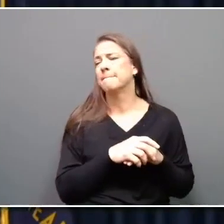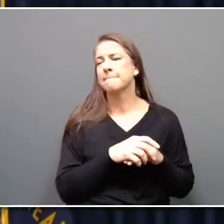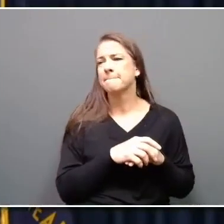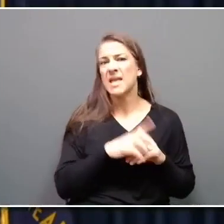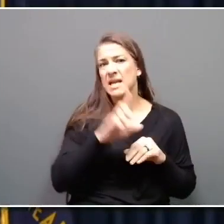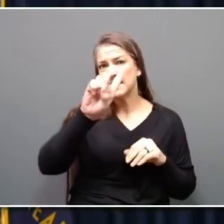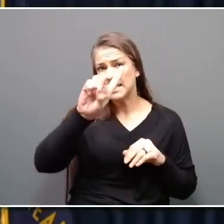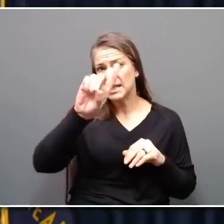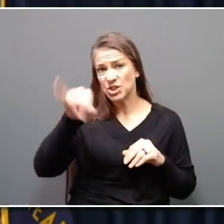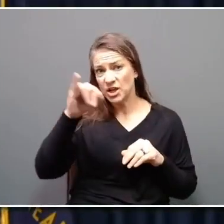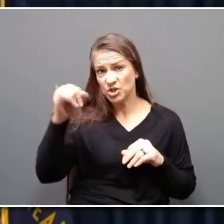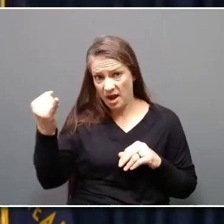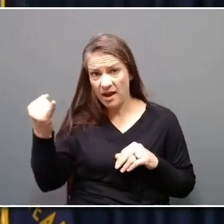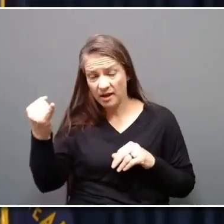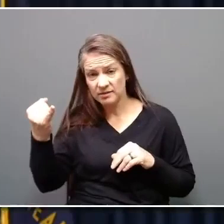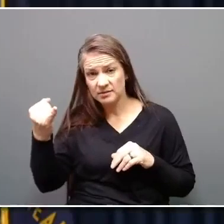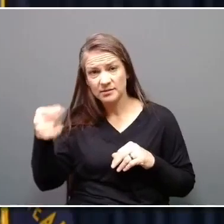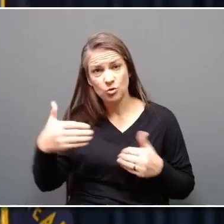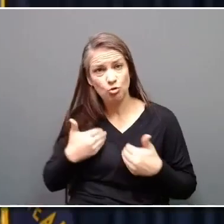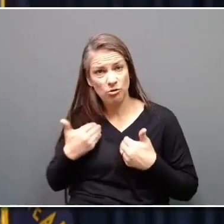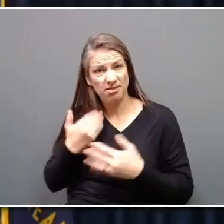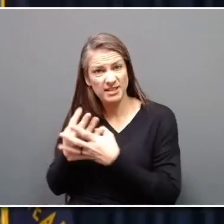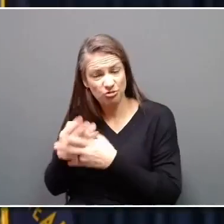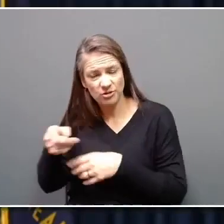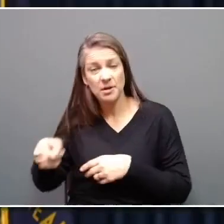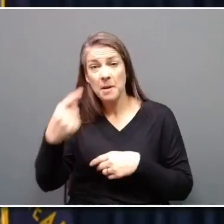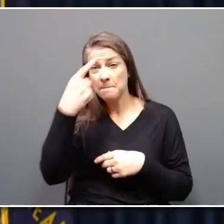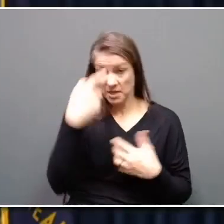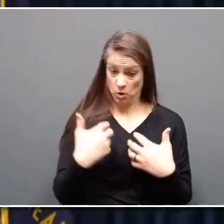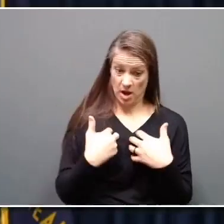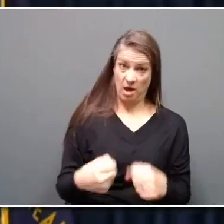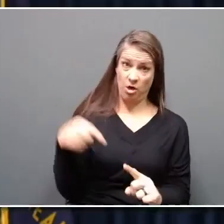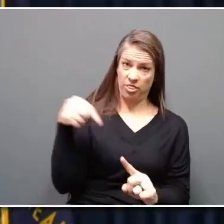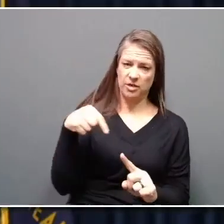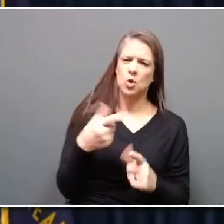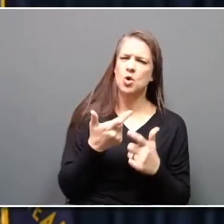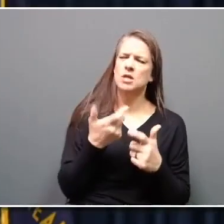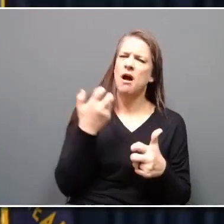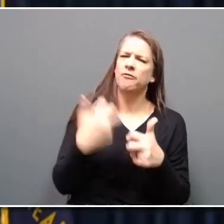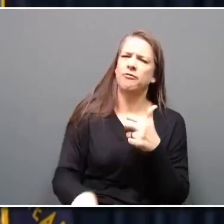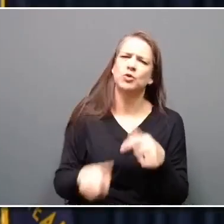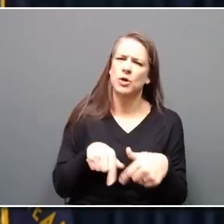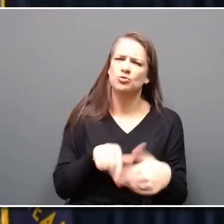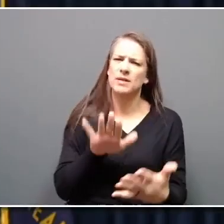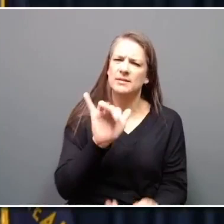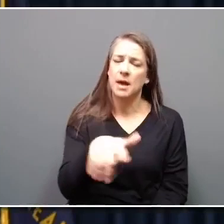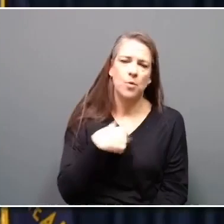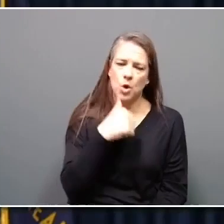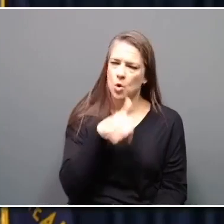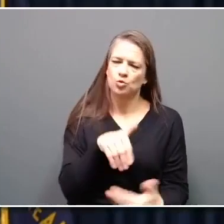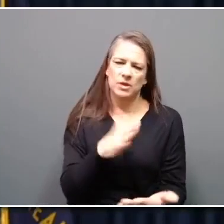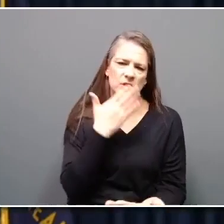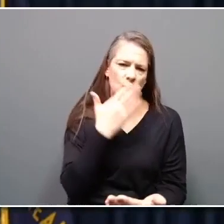DJJ, mental health is a tough area to address, but we don't address it very well through our